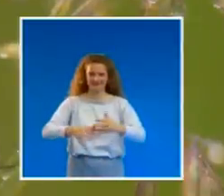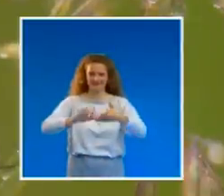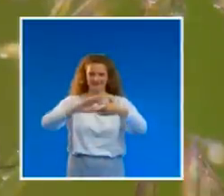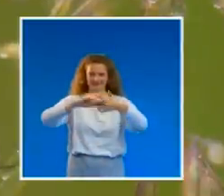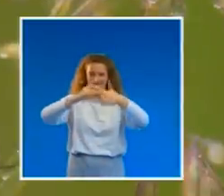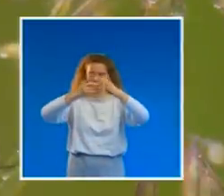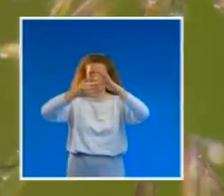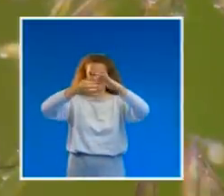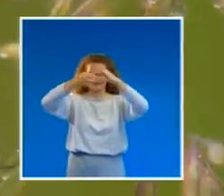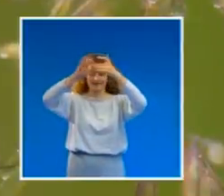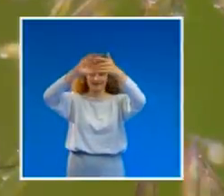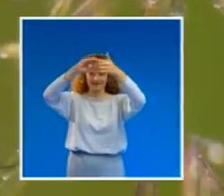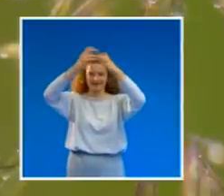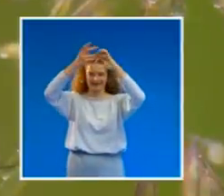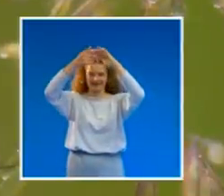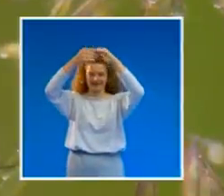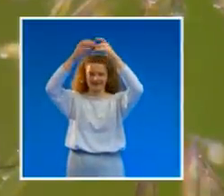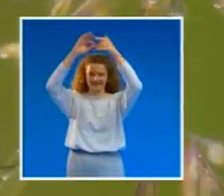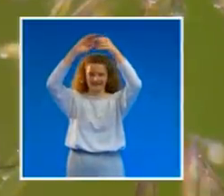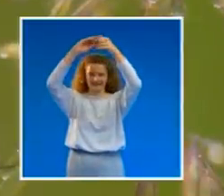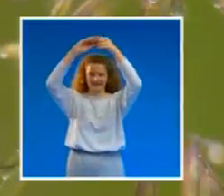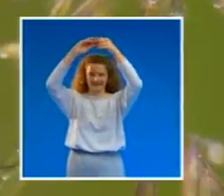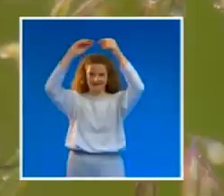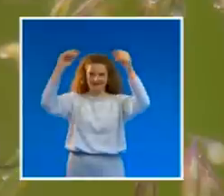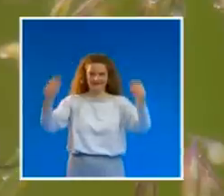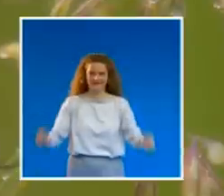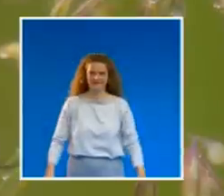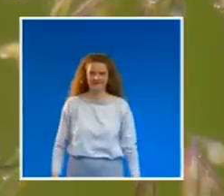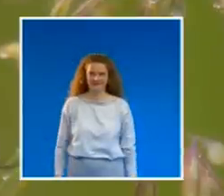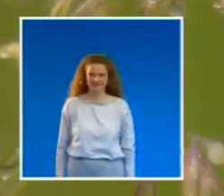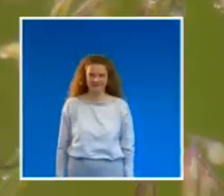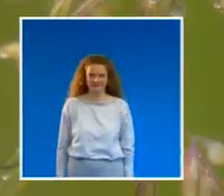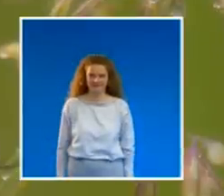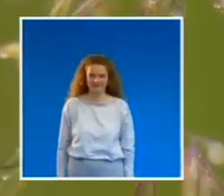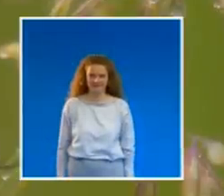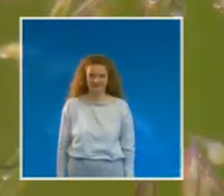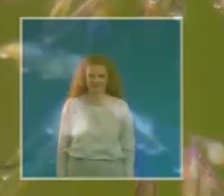Incy Wincy Spider climbed up the spout again.